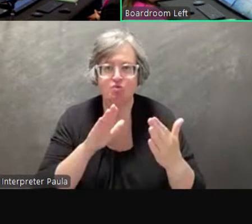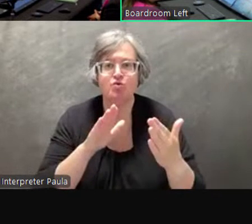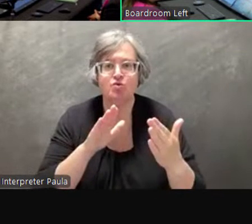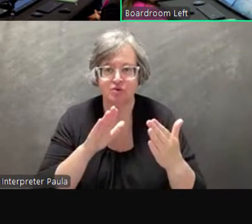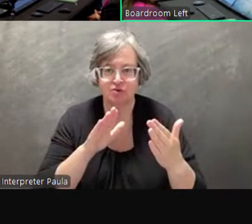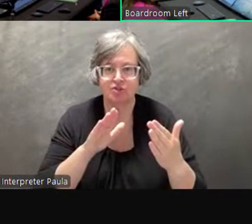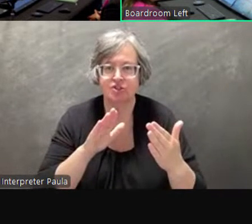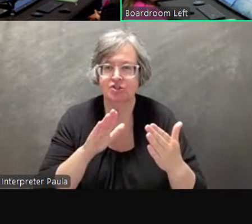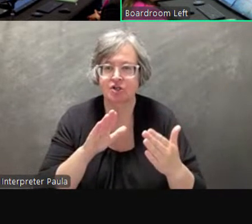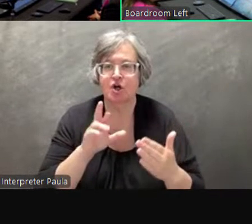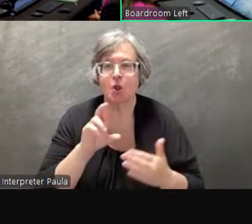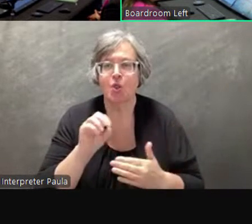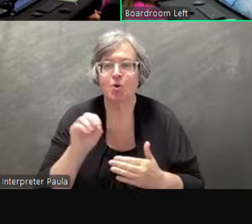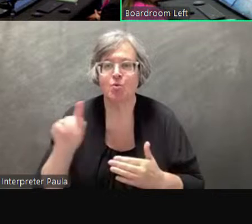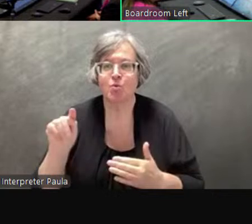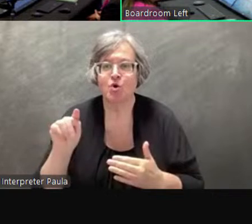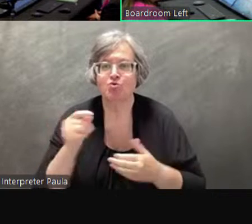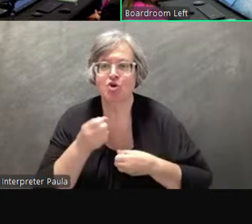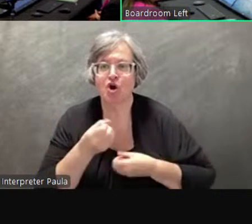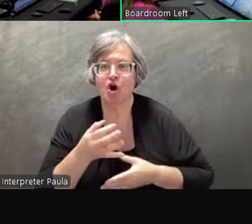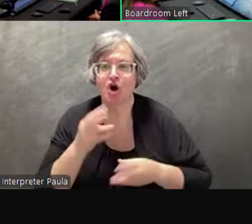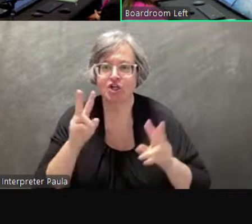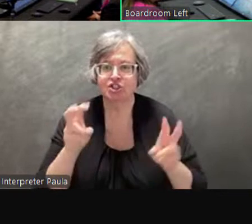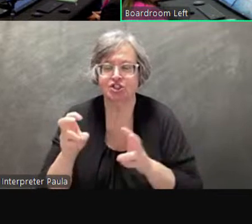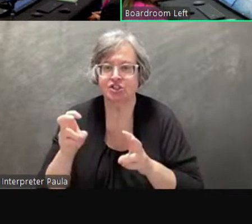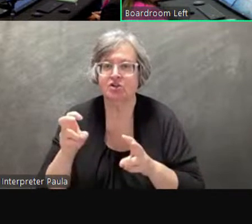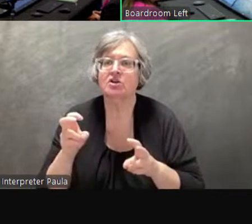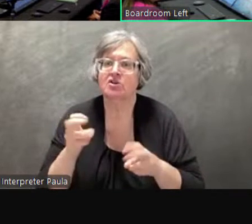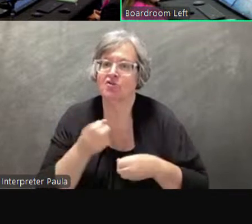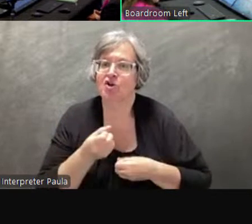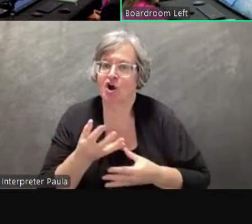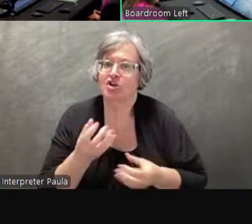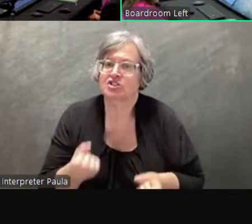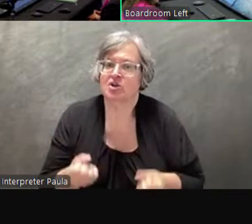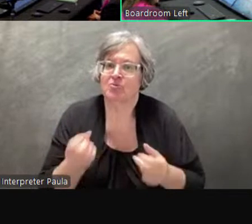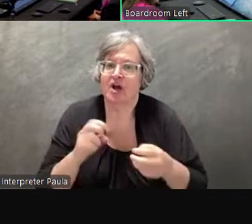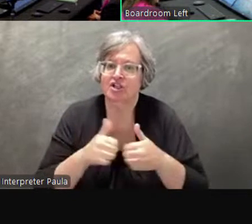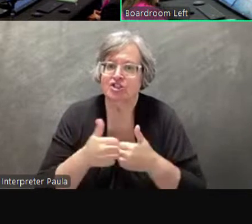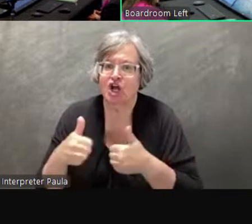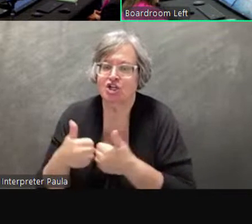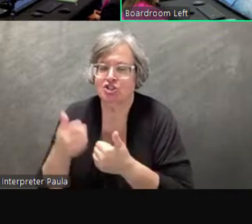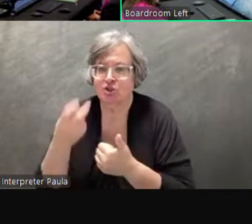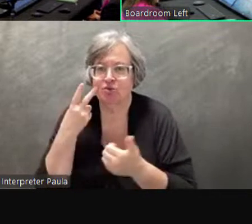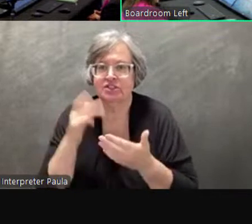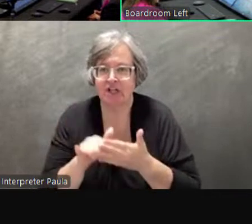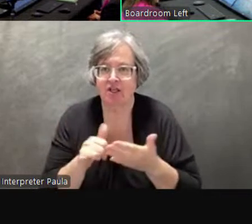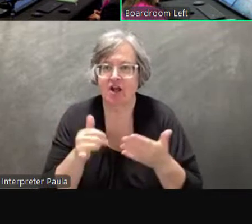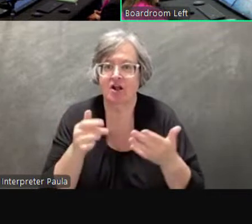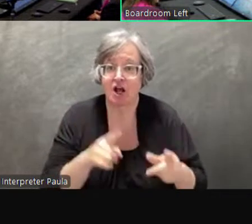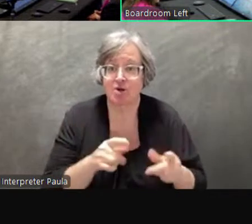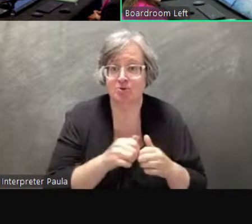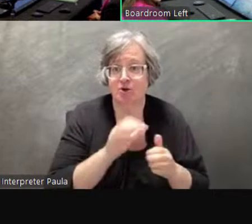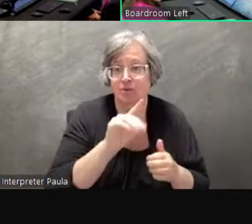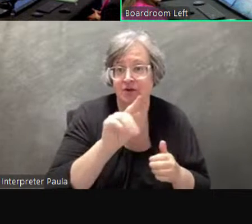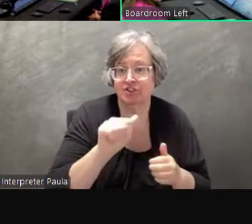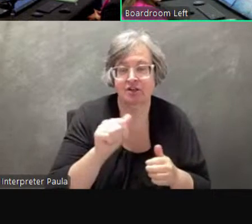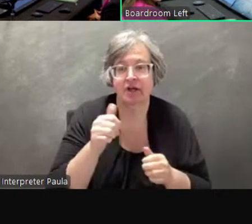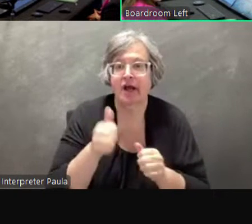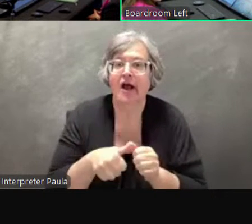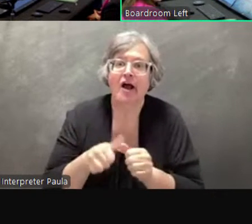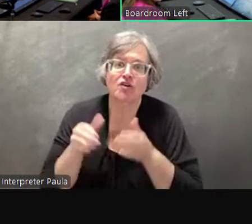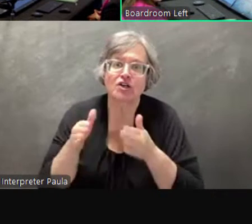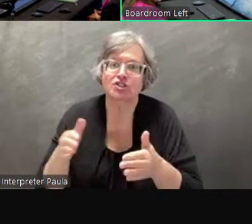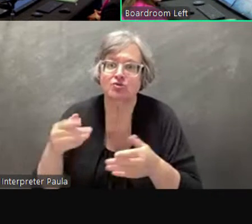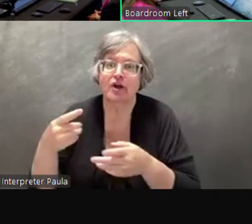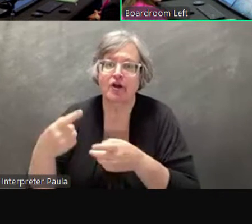root cause issues that we know are creating a lot of the challenges that we're seeing it play out in CTA, as well as on every street corner in